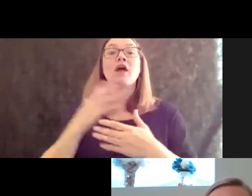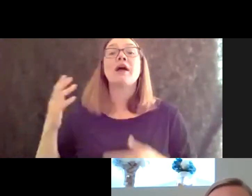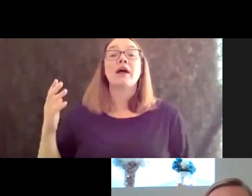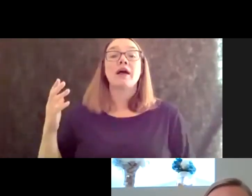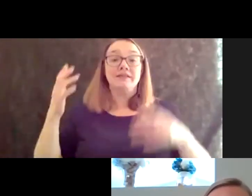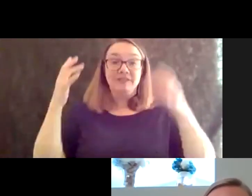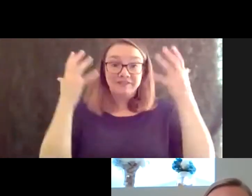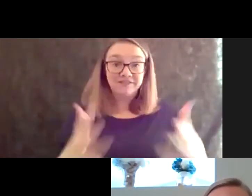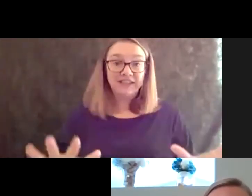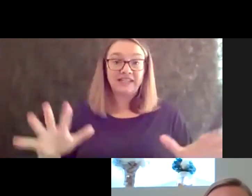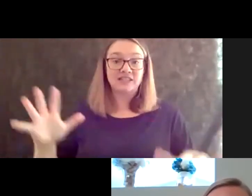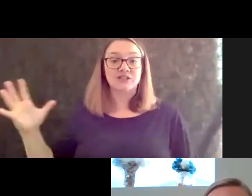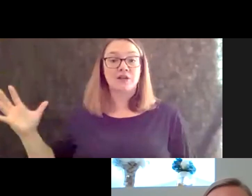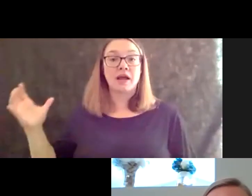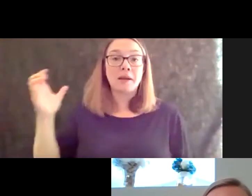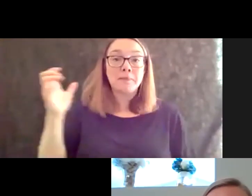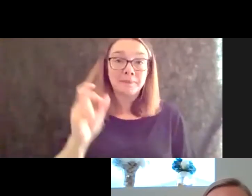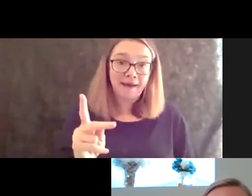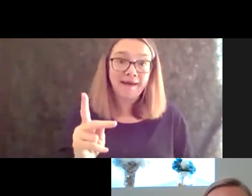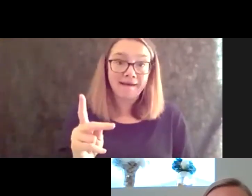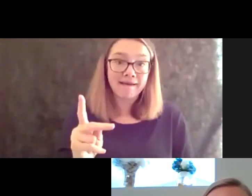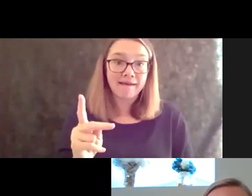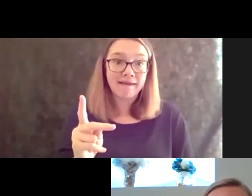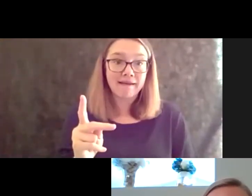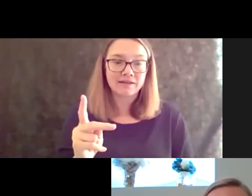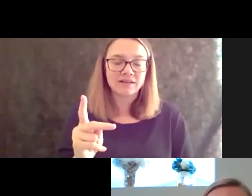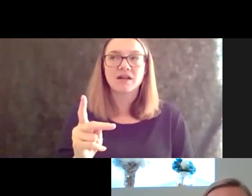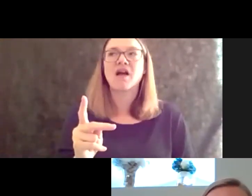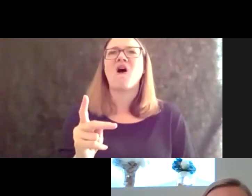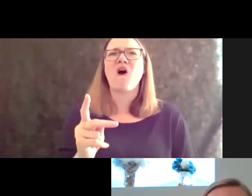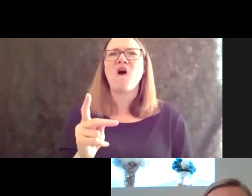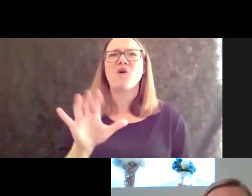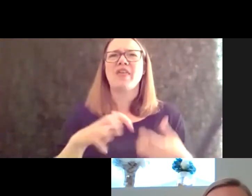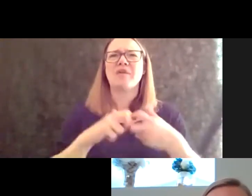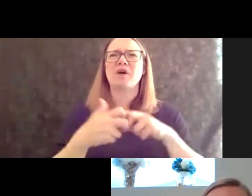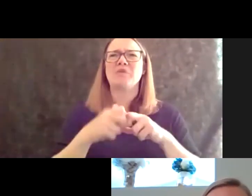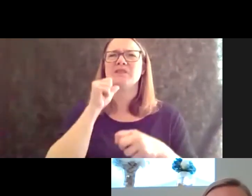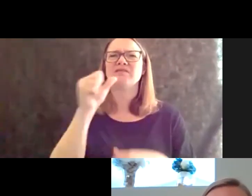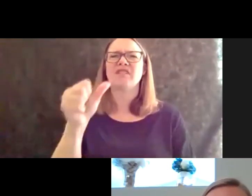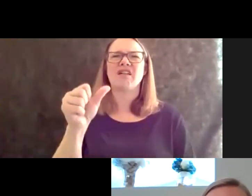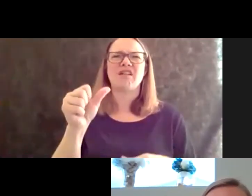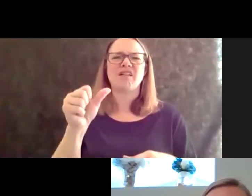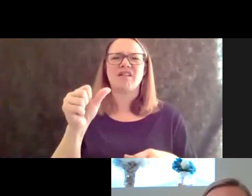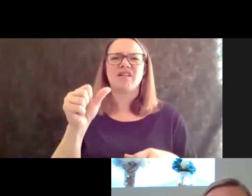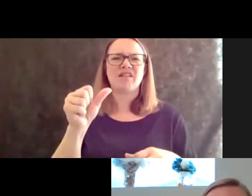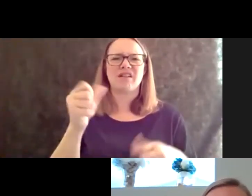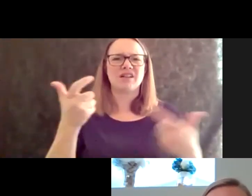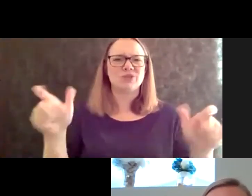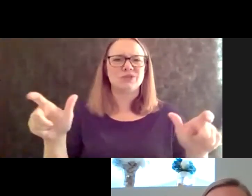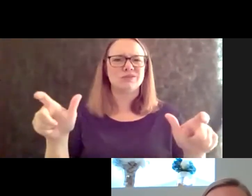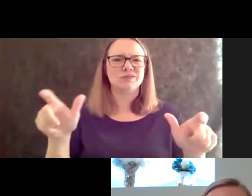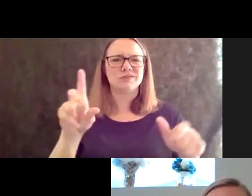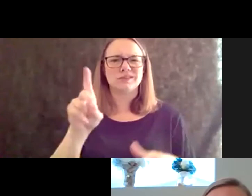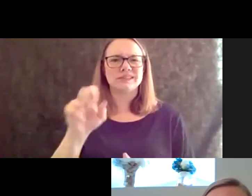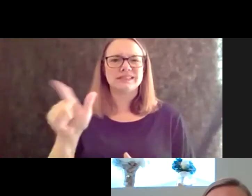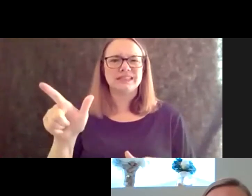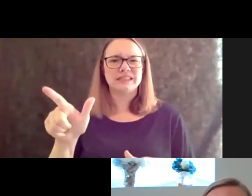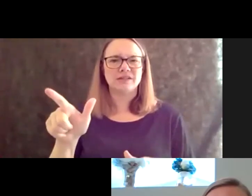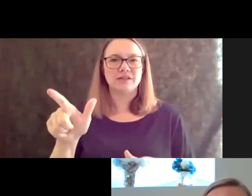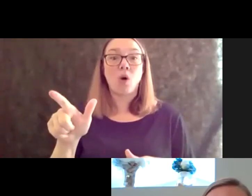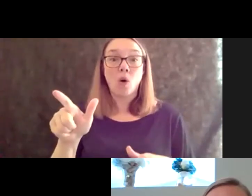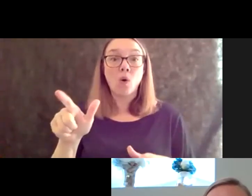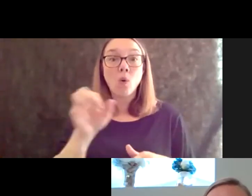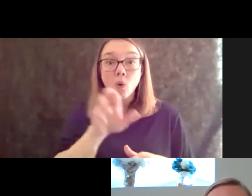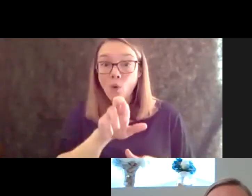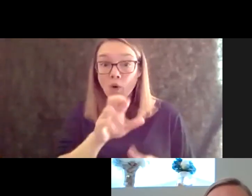when you come back to it, you either realize it wasn't that big of a deal, or you found a solution.